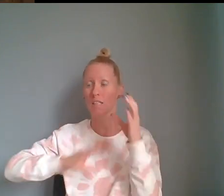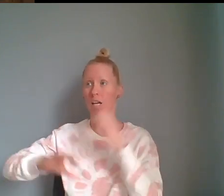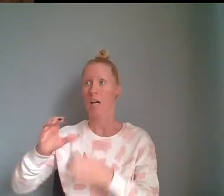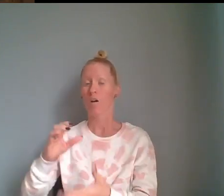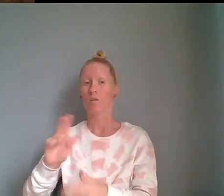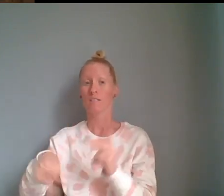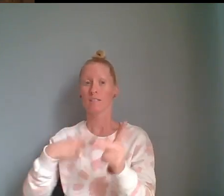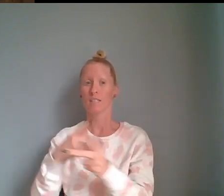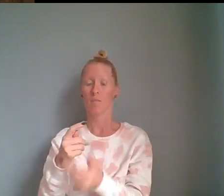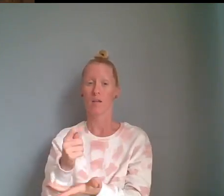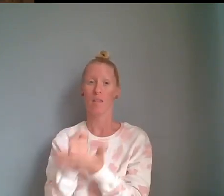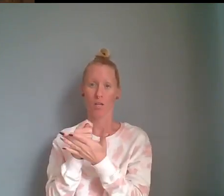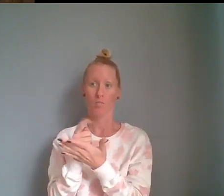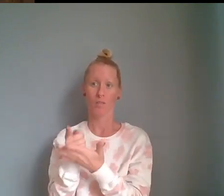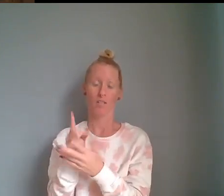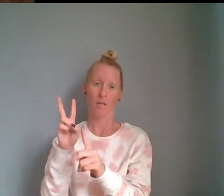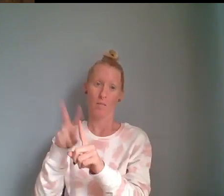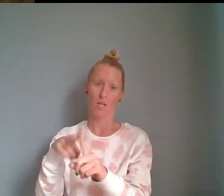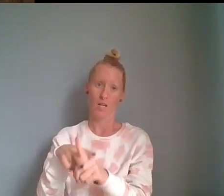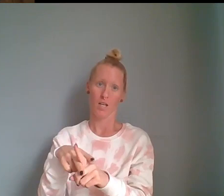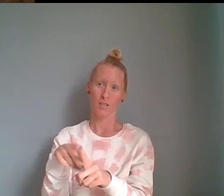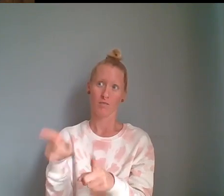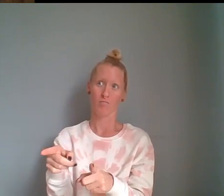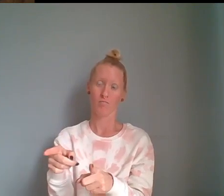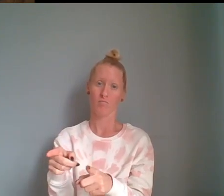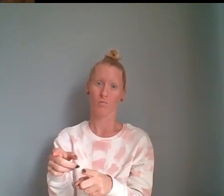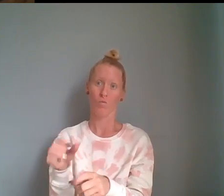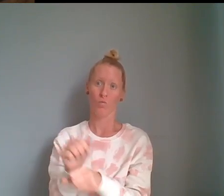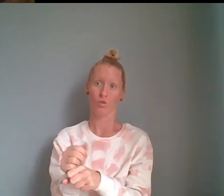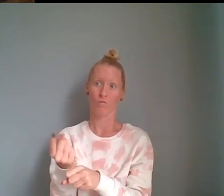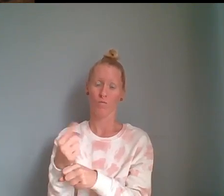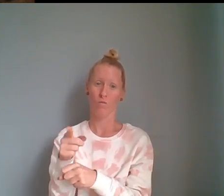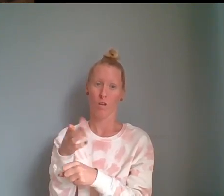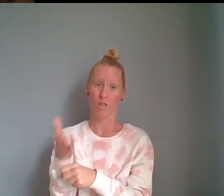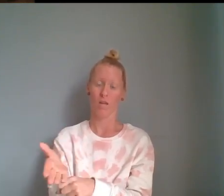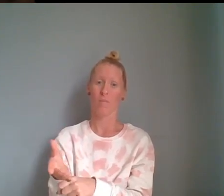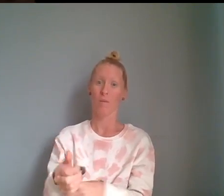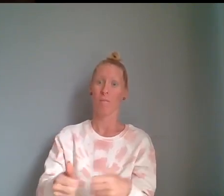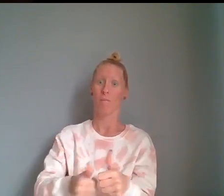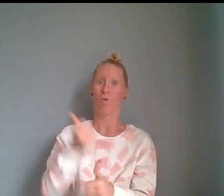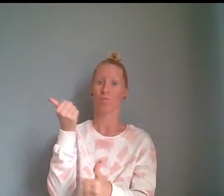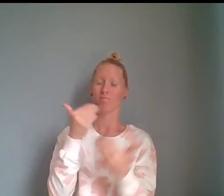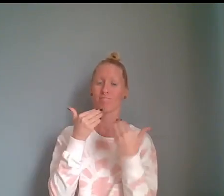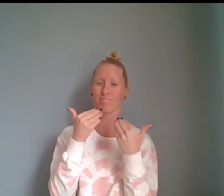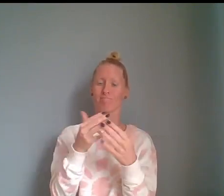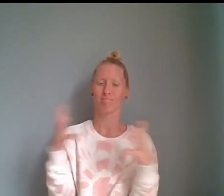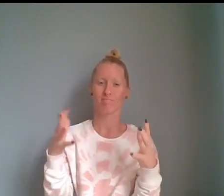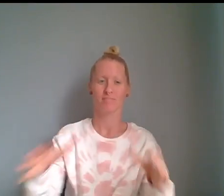therapy that applies to and appeals to them the most. Good, thanks very much.